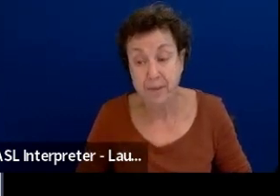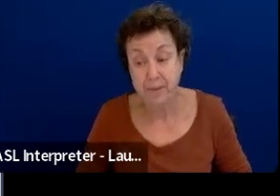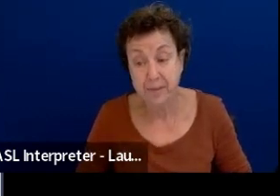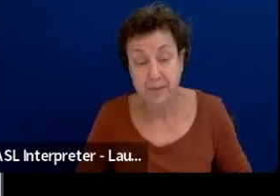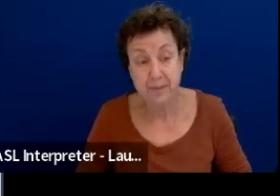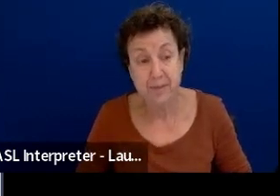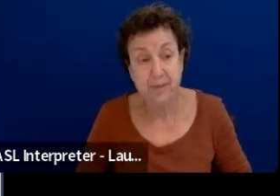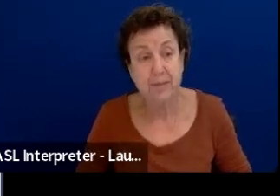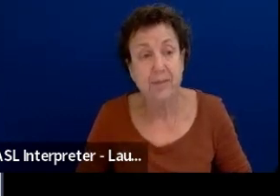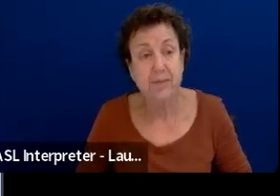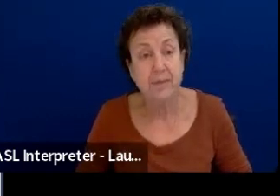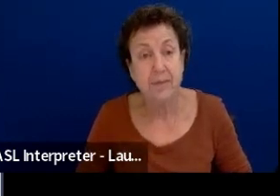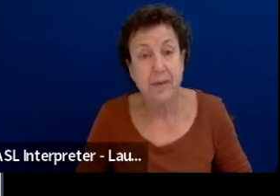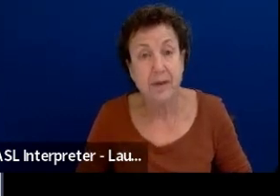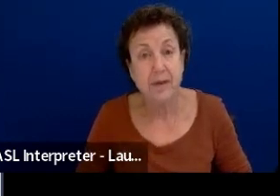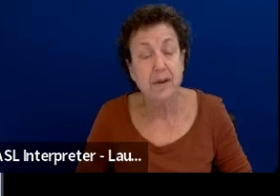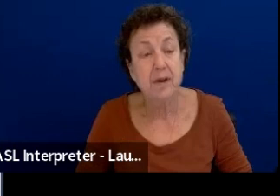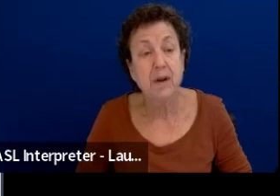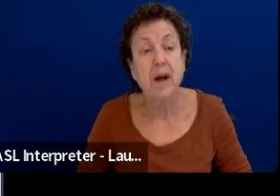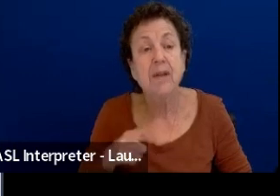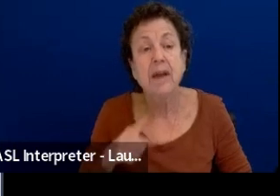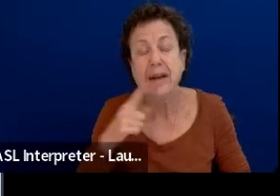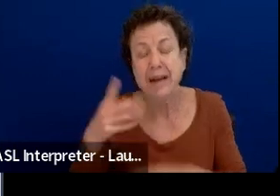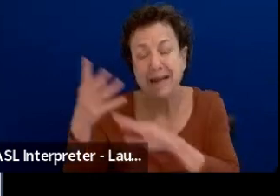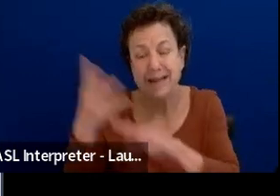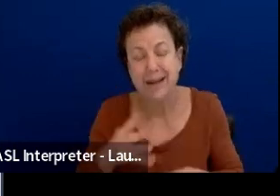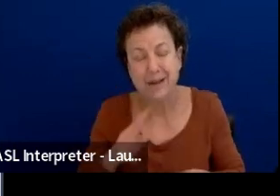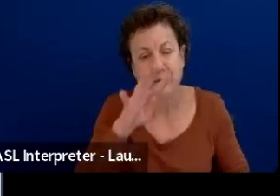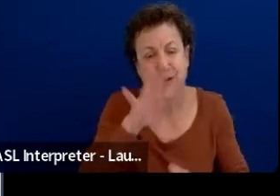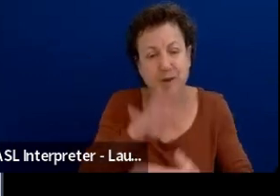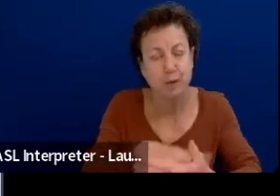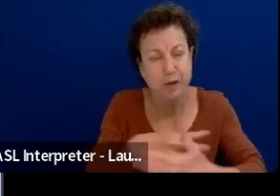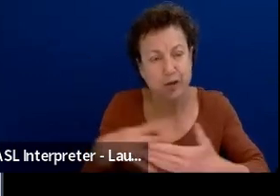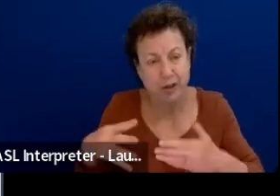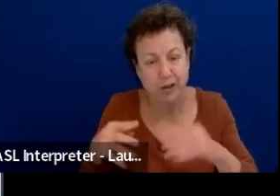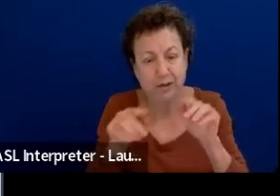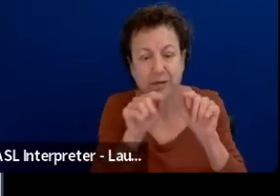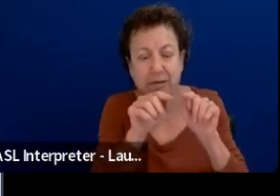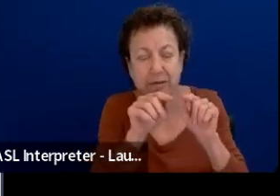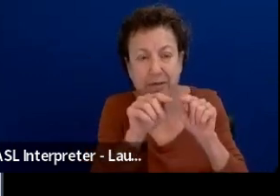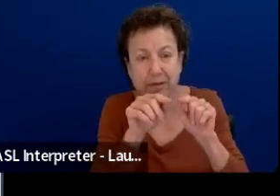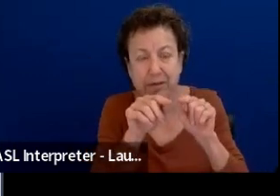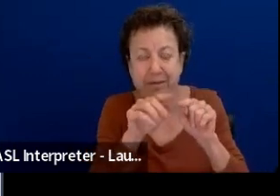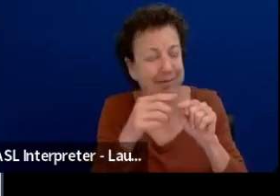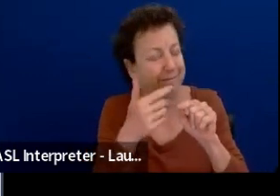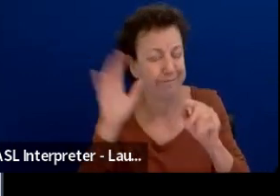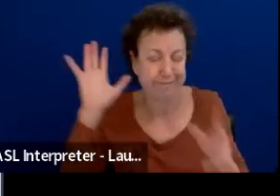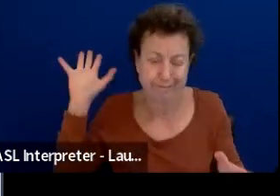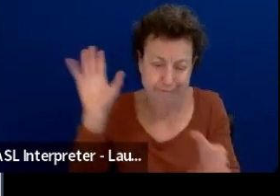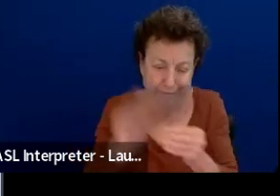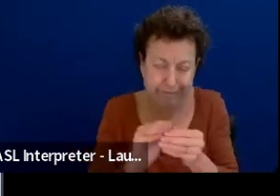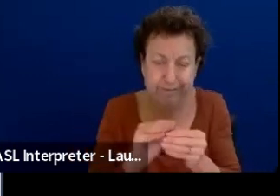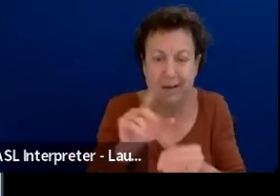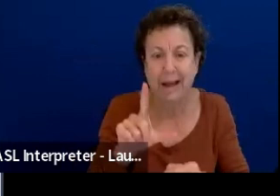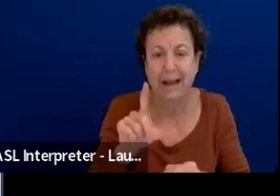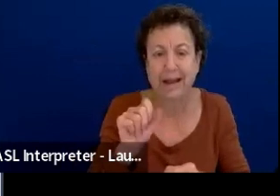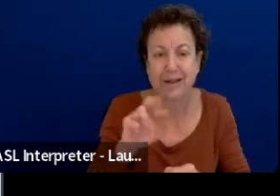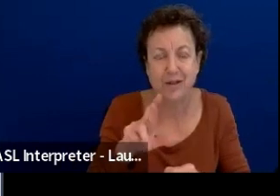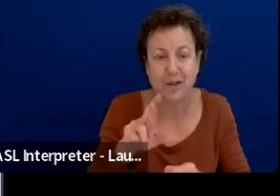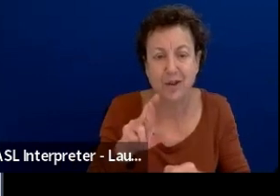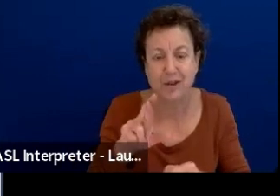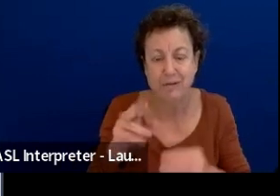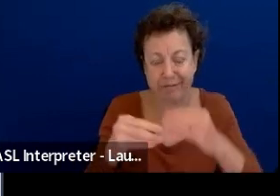you download a spreadsheet file of all the LSRs right off the